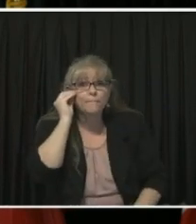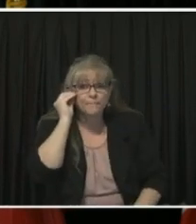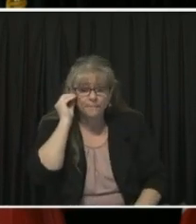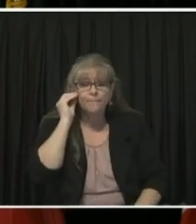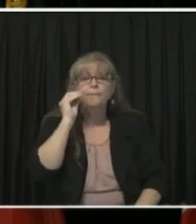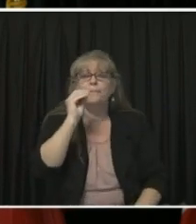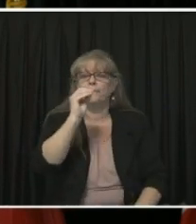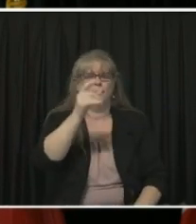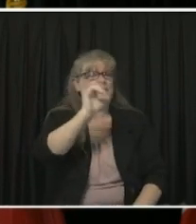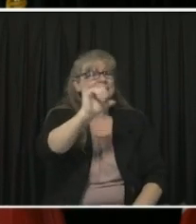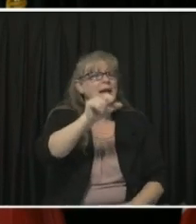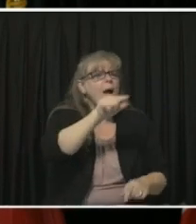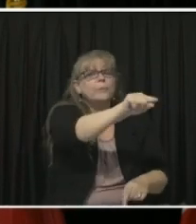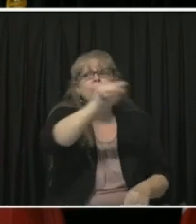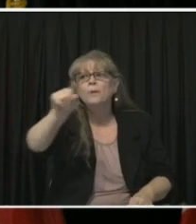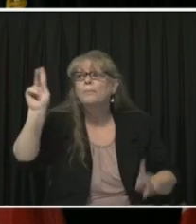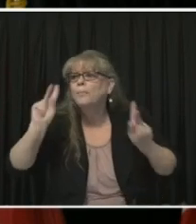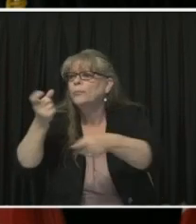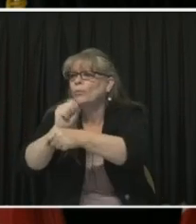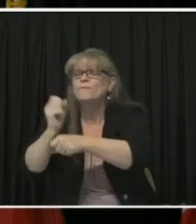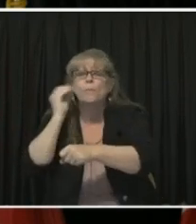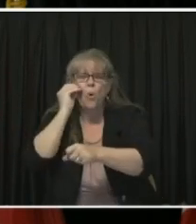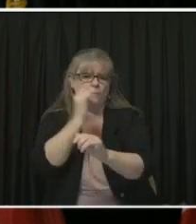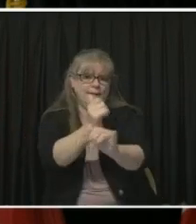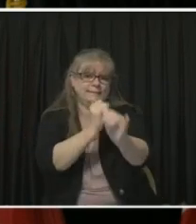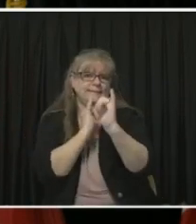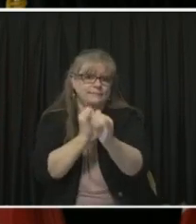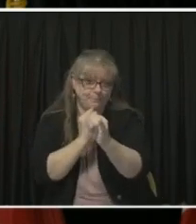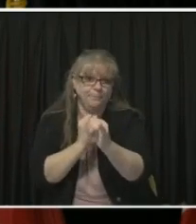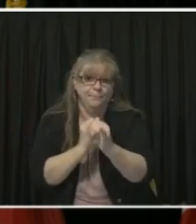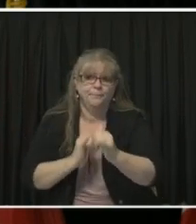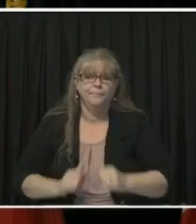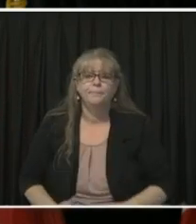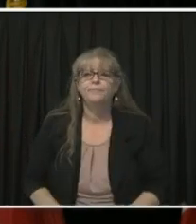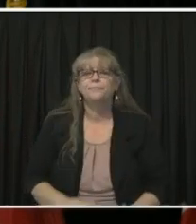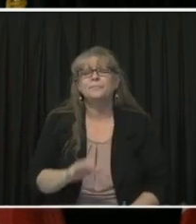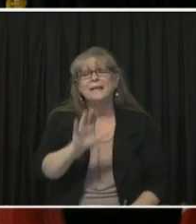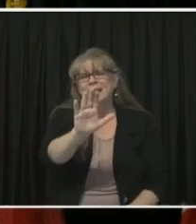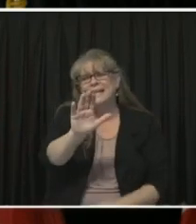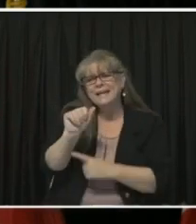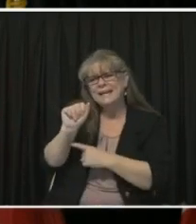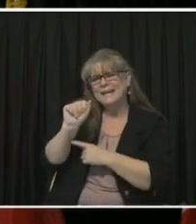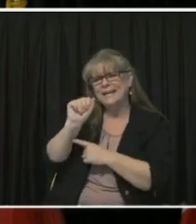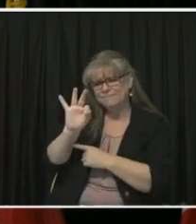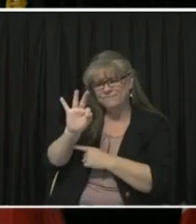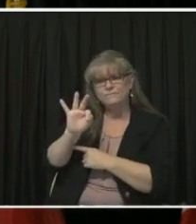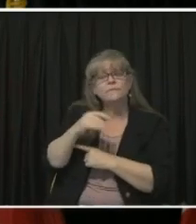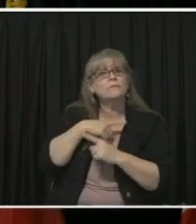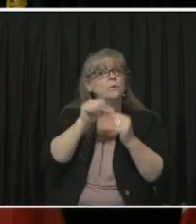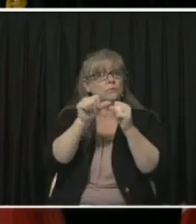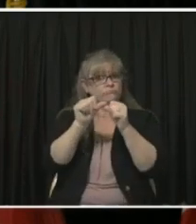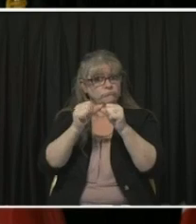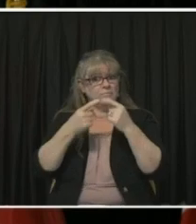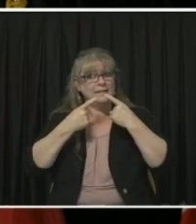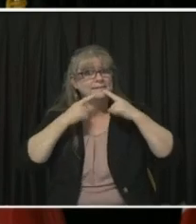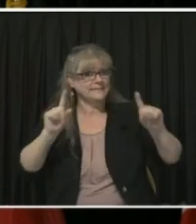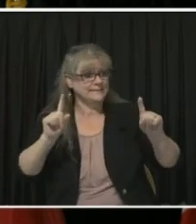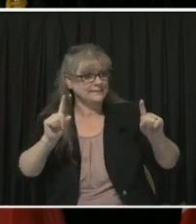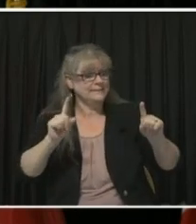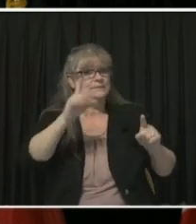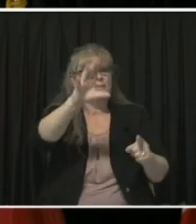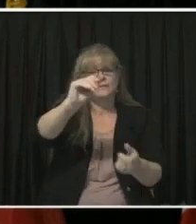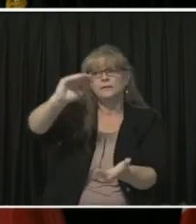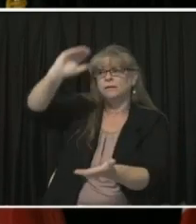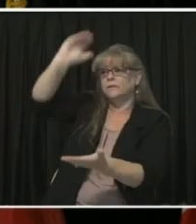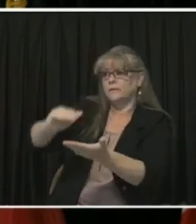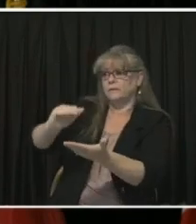all successful in cutting down our personal contacts to about a third of what they were before this crisis, the modeling and the math